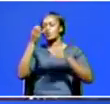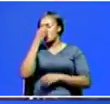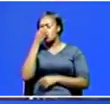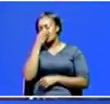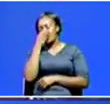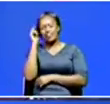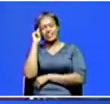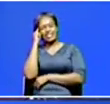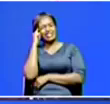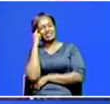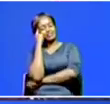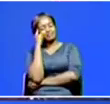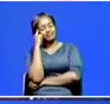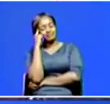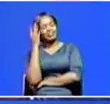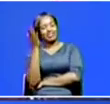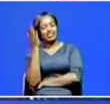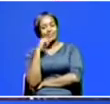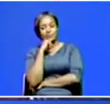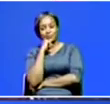another world.